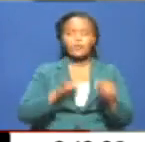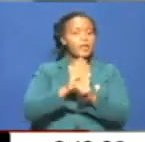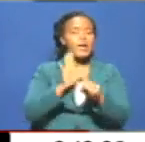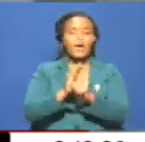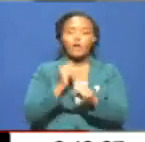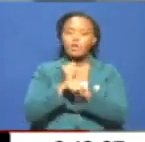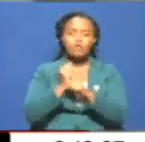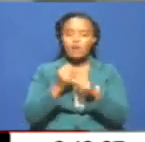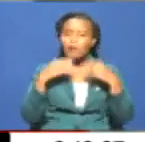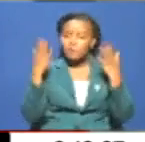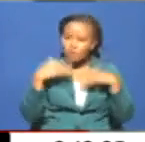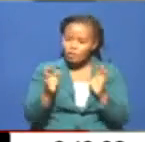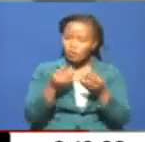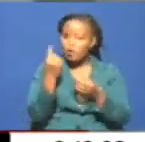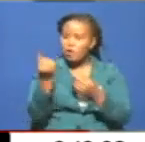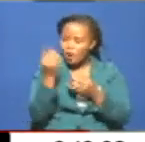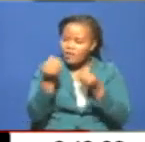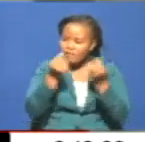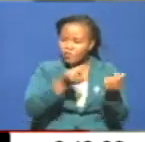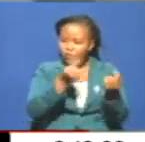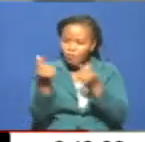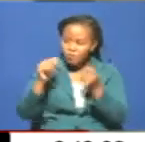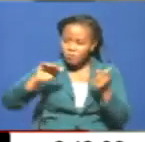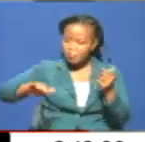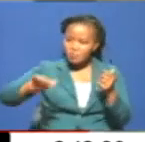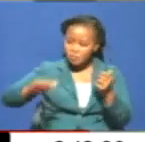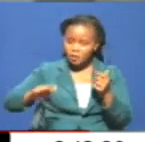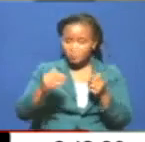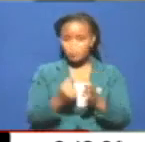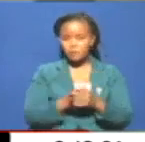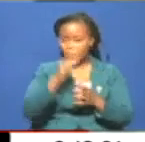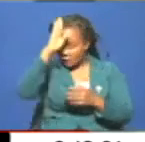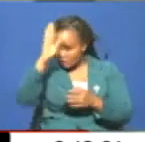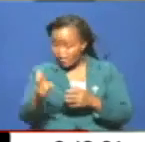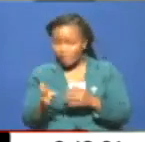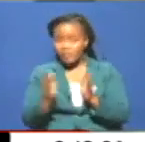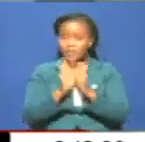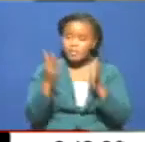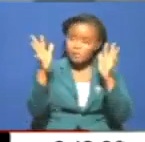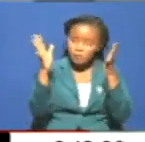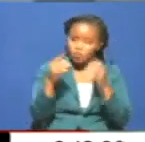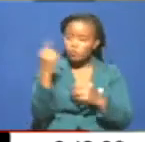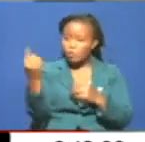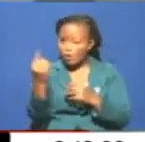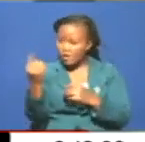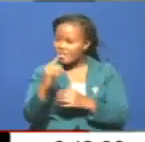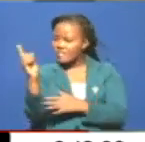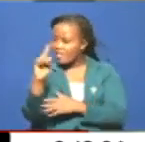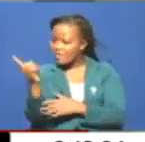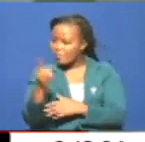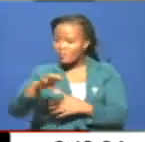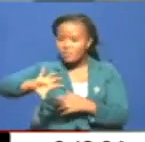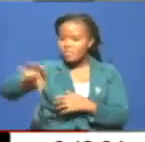touches on decorations remaining. The Sunday celebration will only be marked in Nairobi and not in counties due